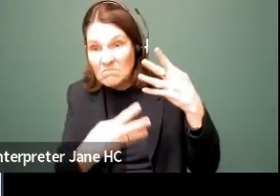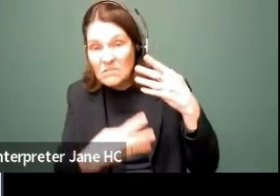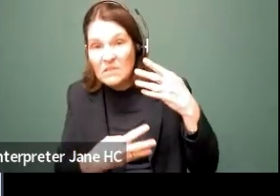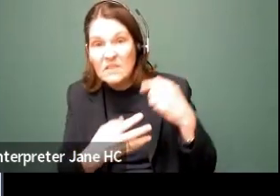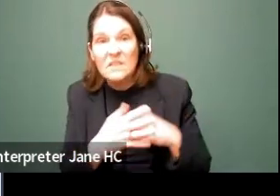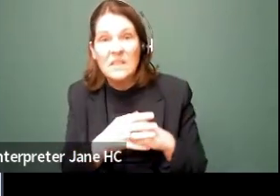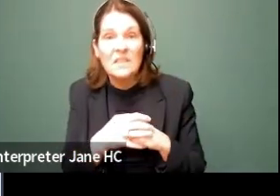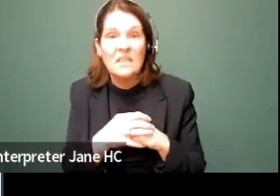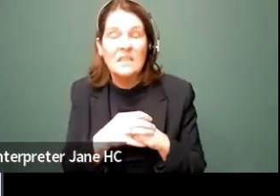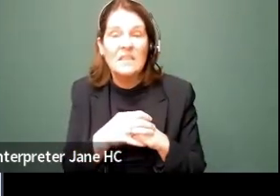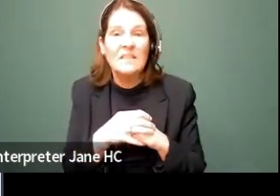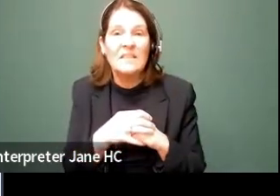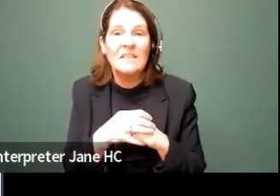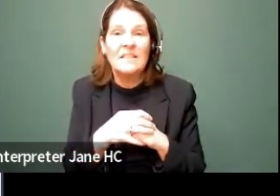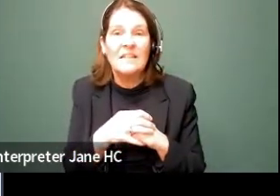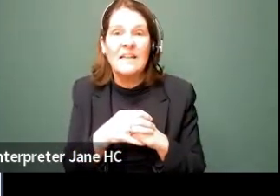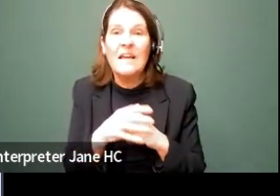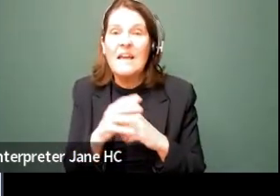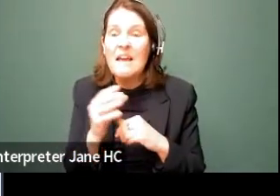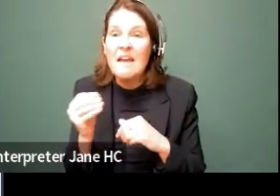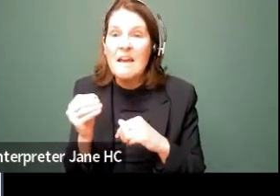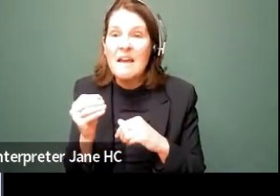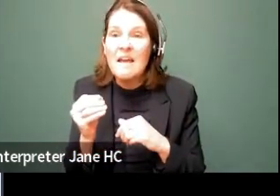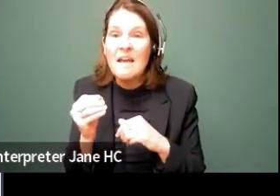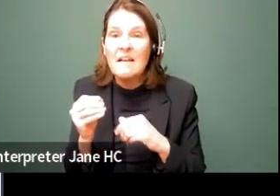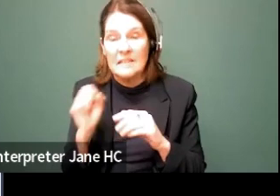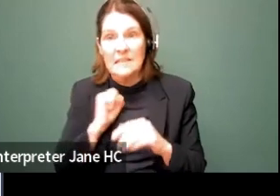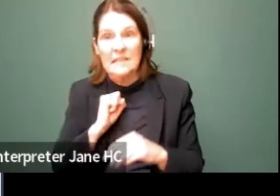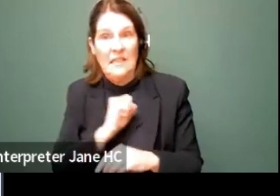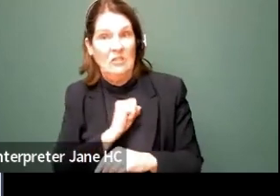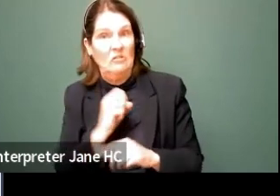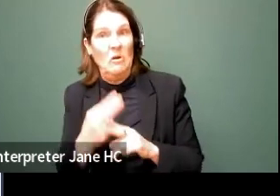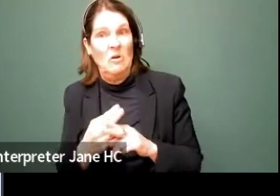or Candia rather, and the state senator.